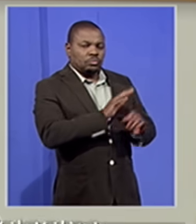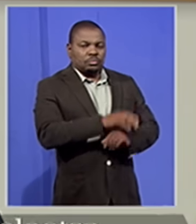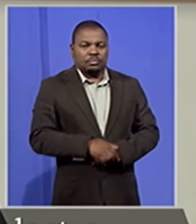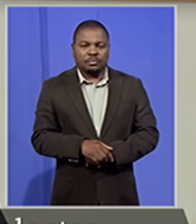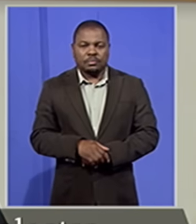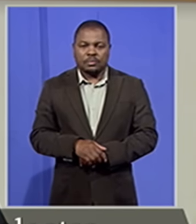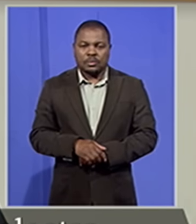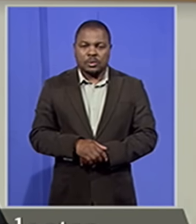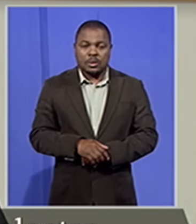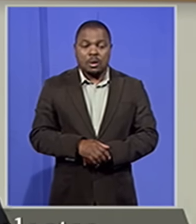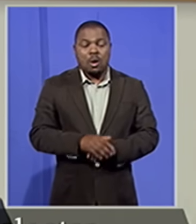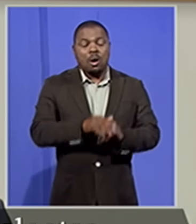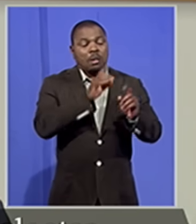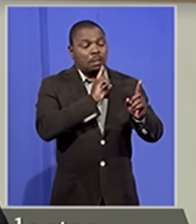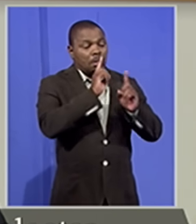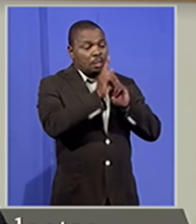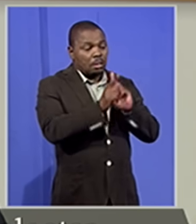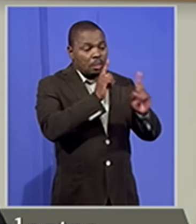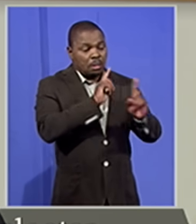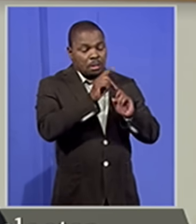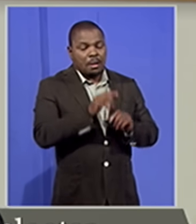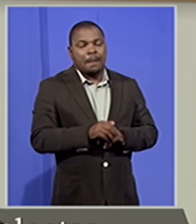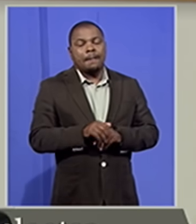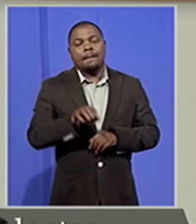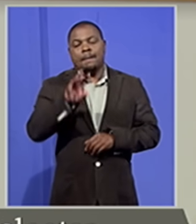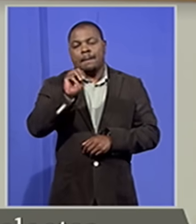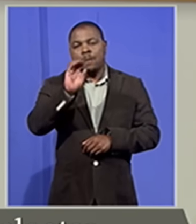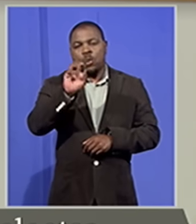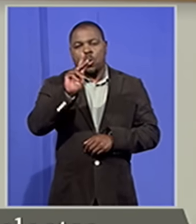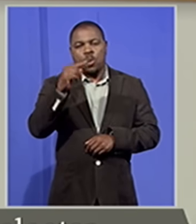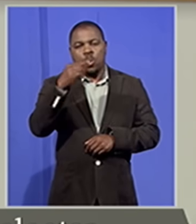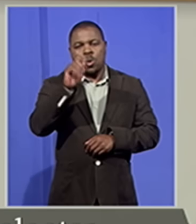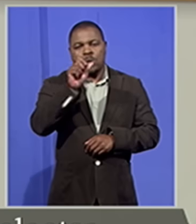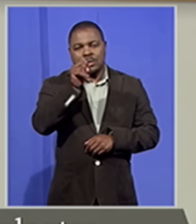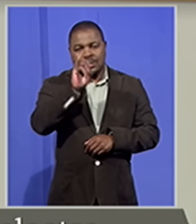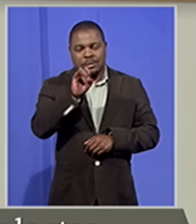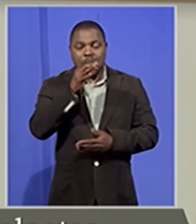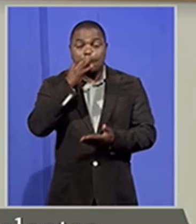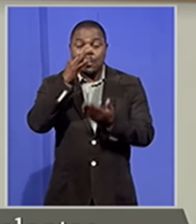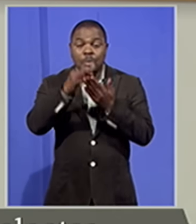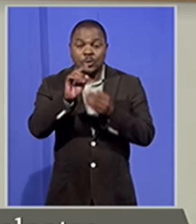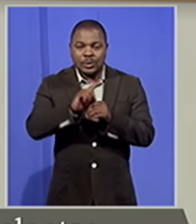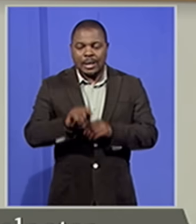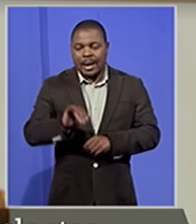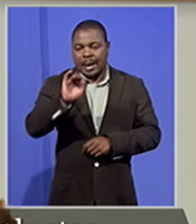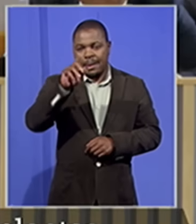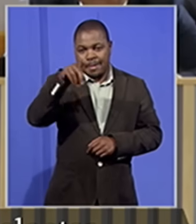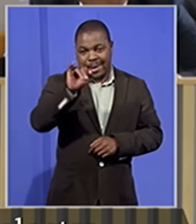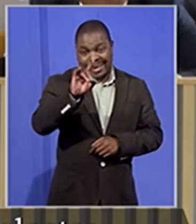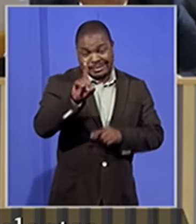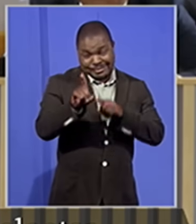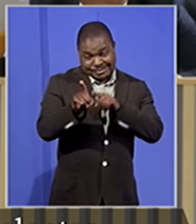Also in the conversation, Mr. Brown Mokgotsi seems to suggest that IPID could be a